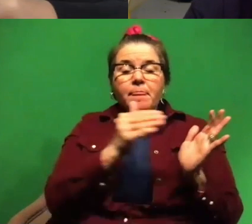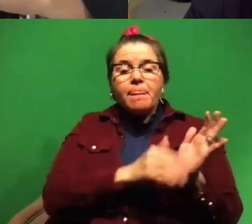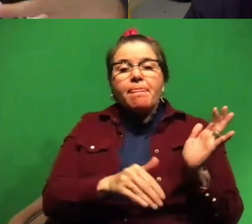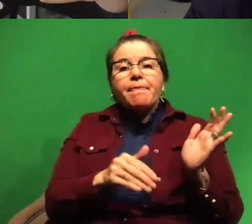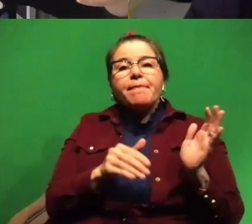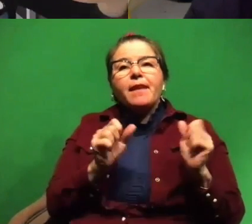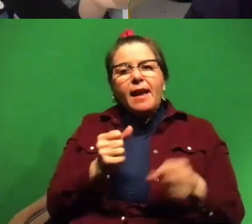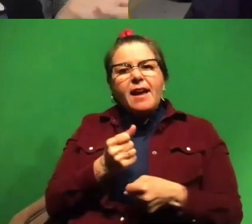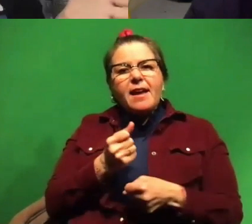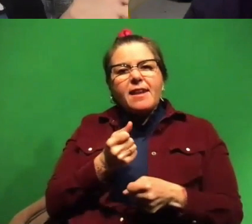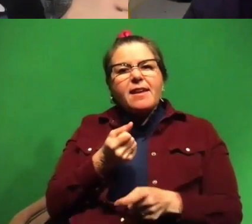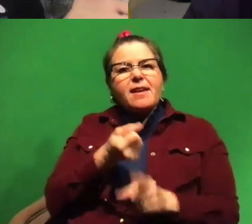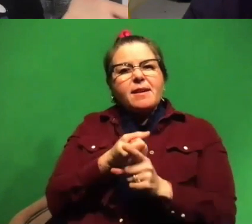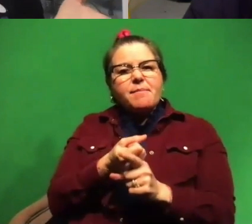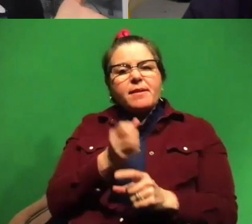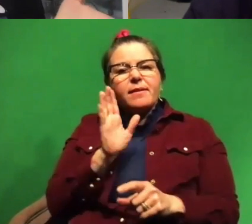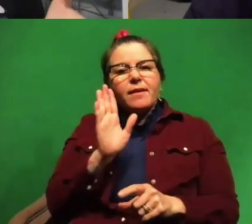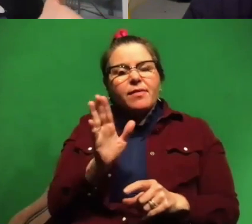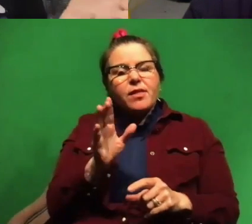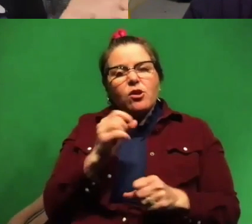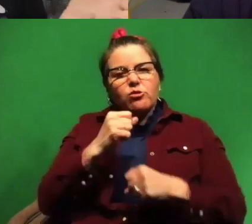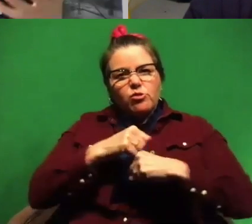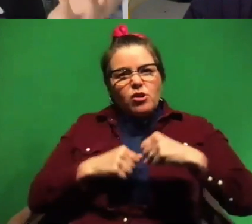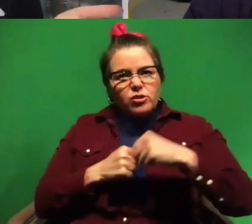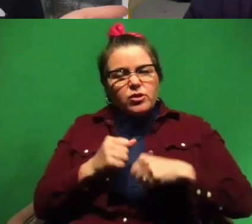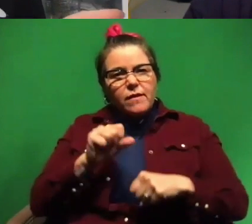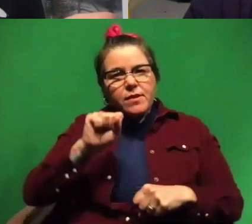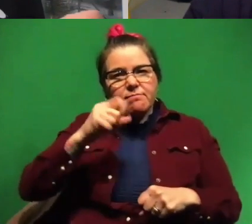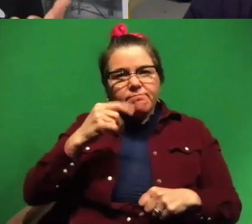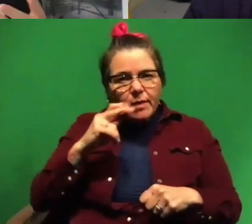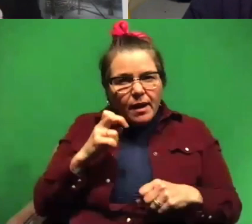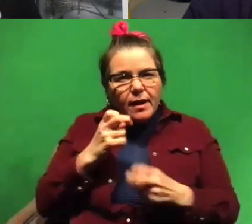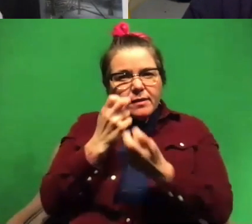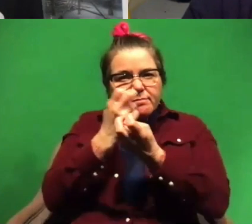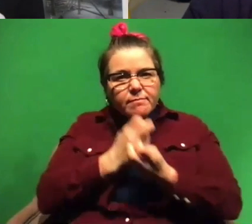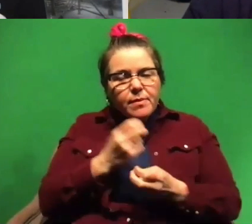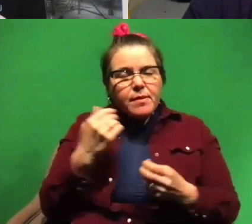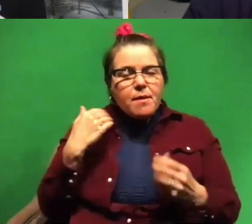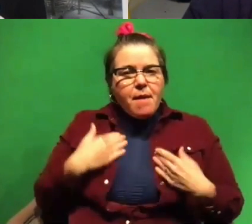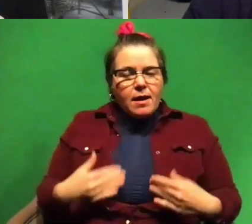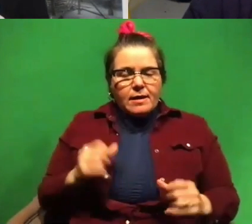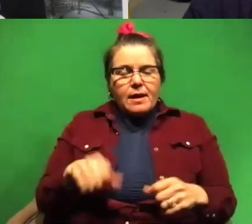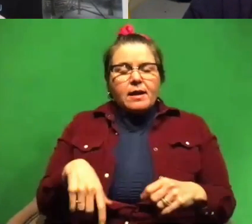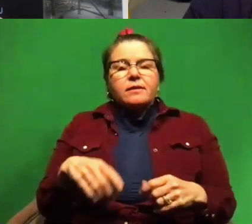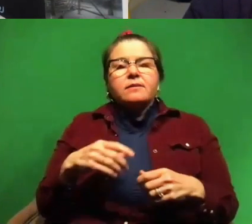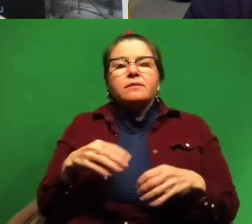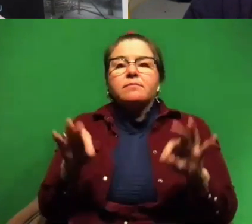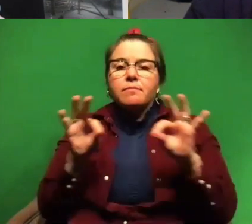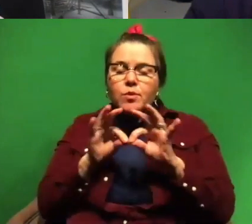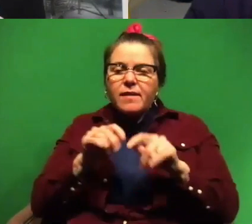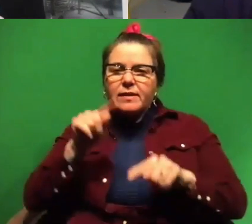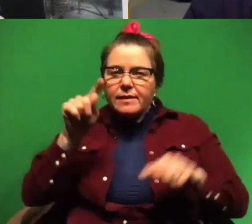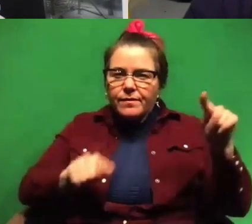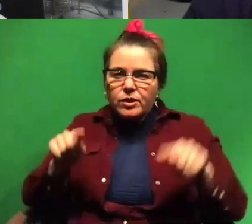that can affect their structure of their spine and their body. So you want to make sure that there's diversity in